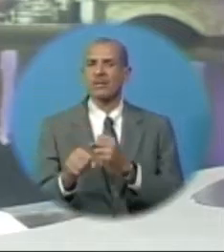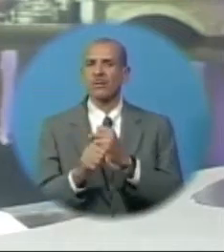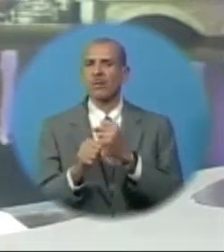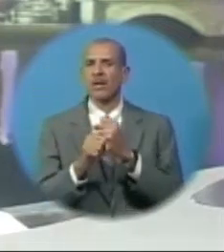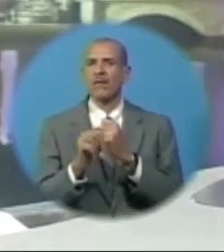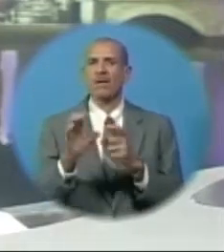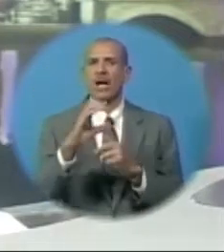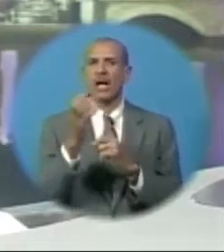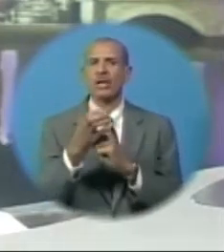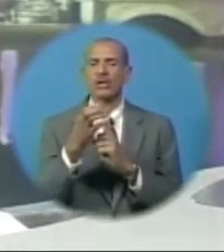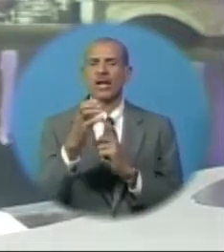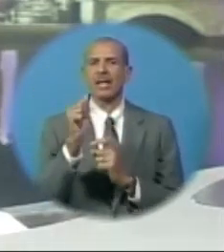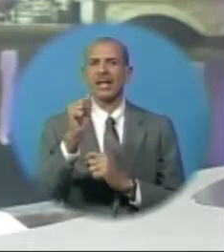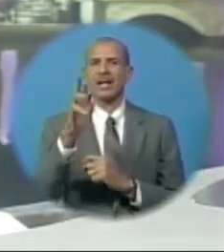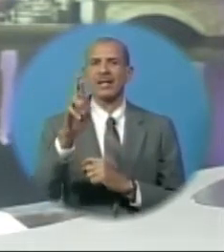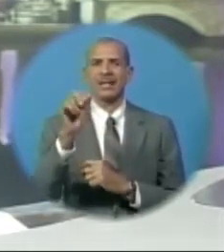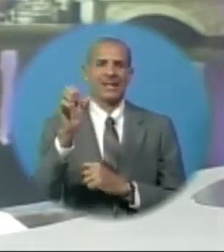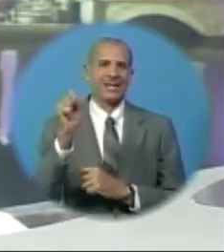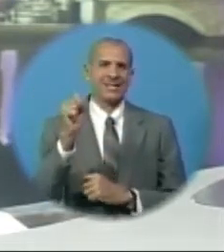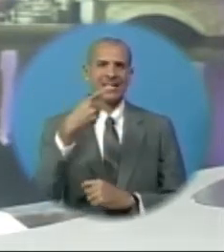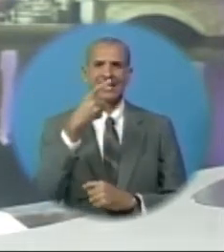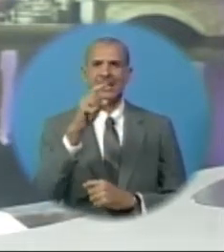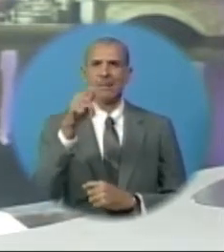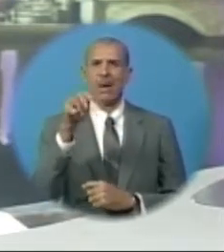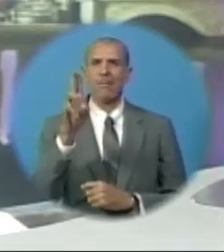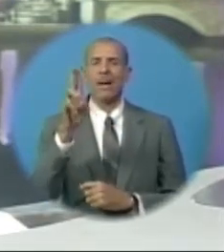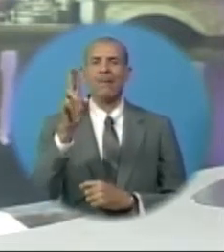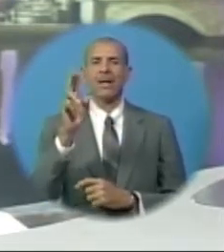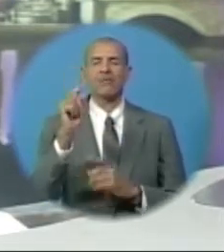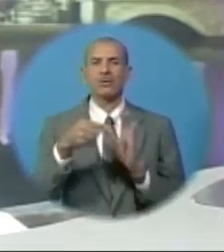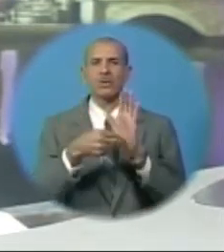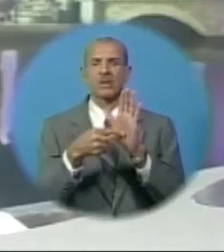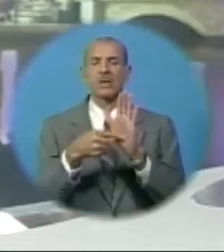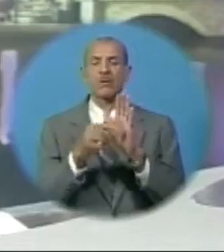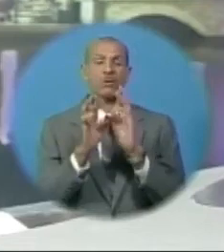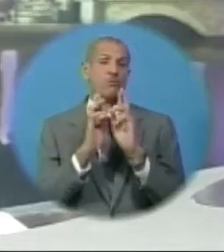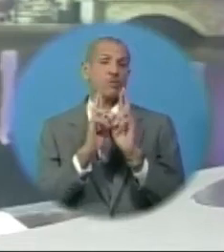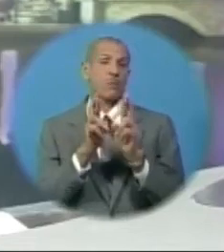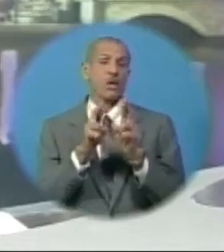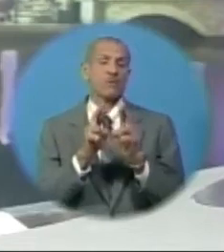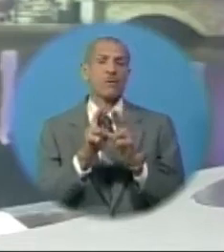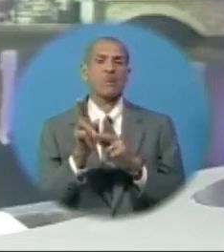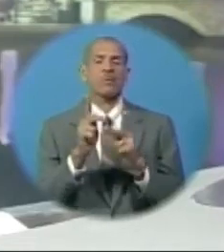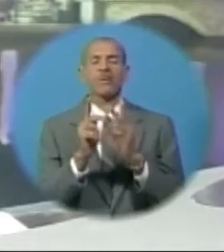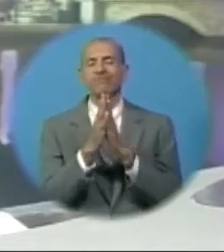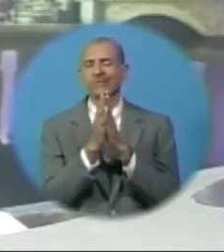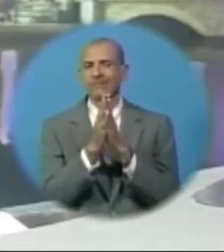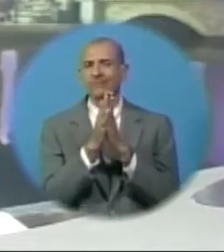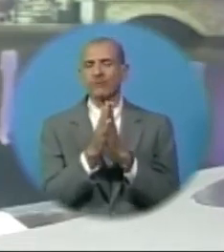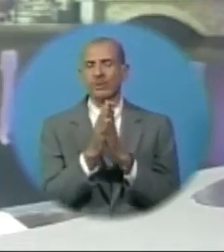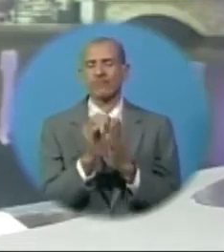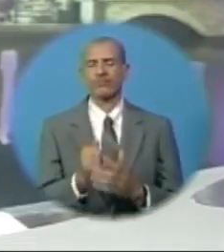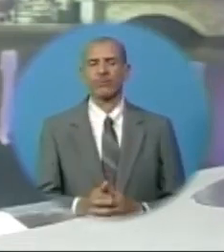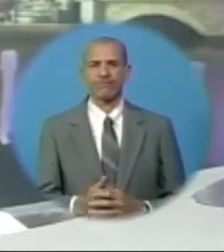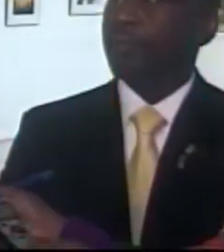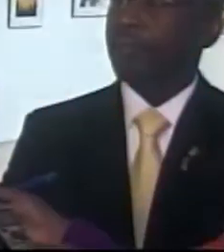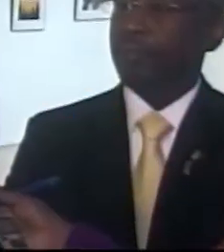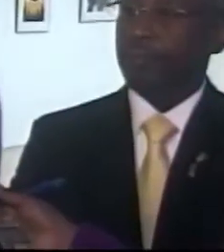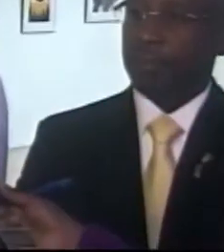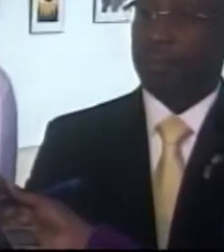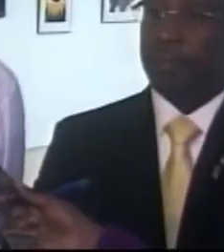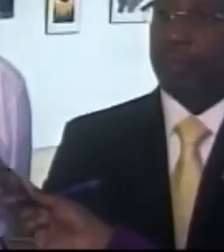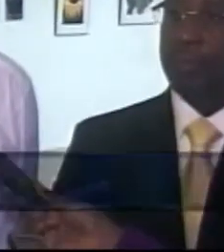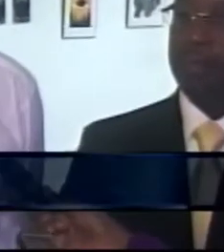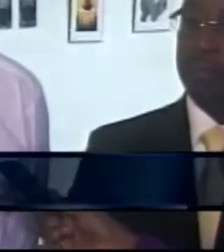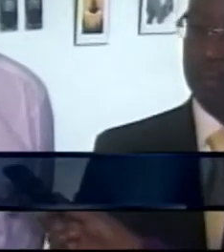of culture and arts. He says the pop-up exhibition came in response to pleas from local artists. This space was unused